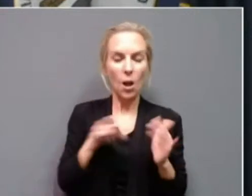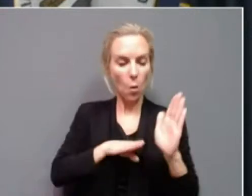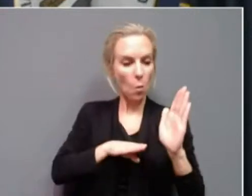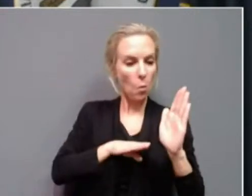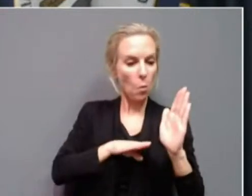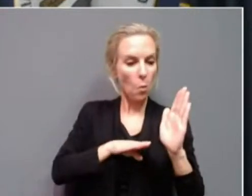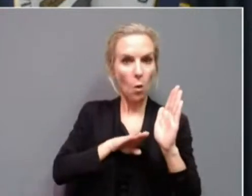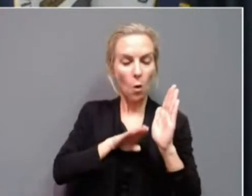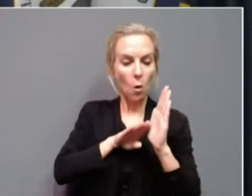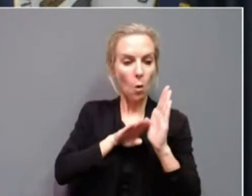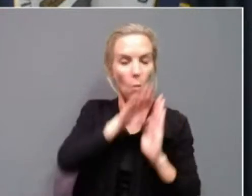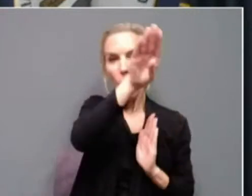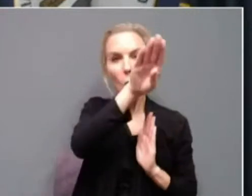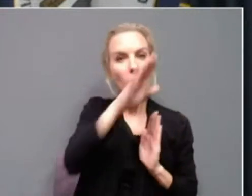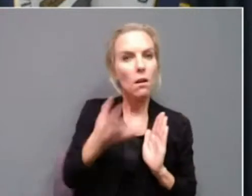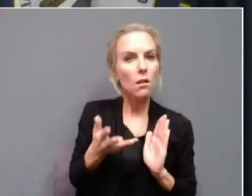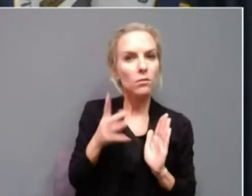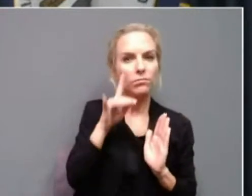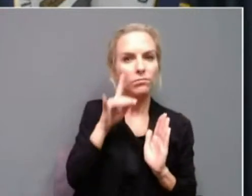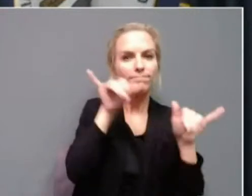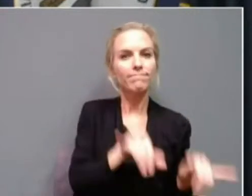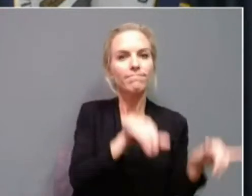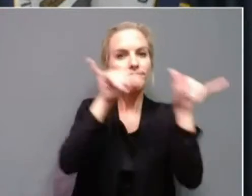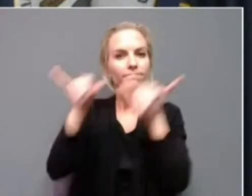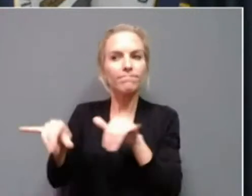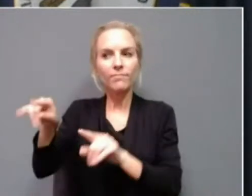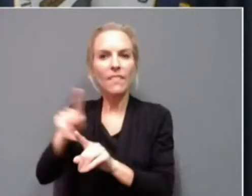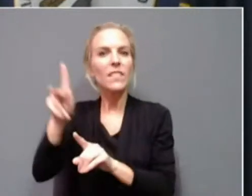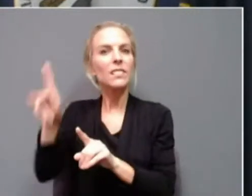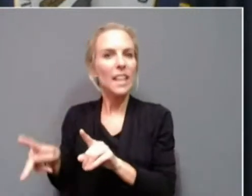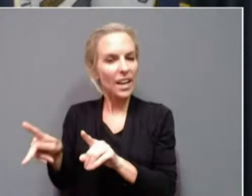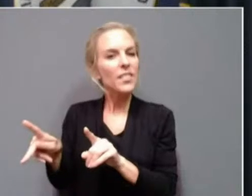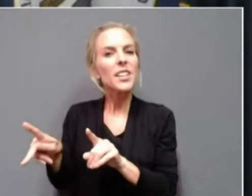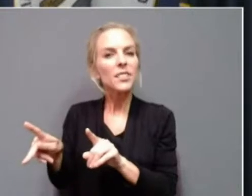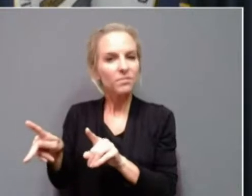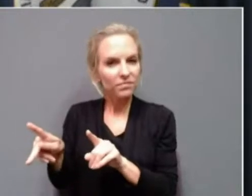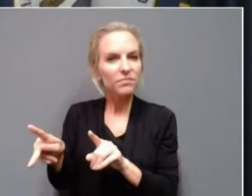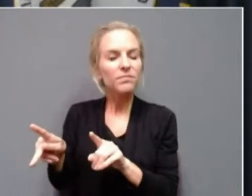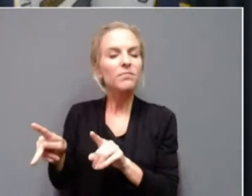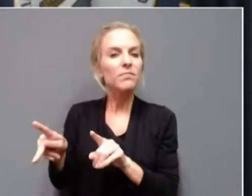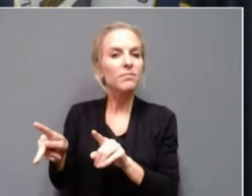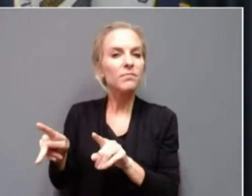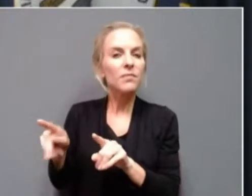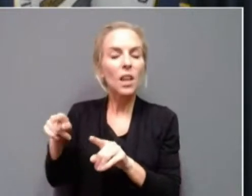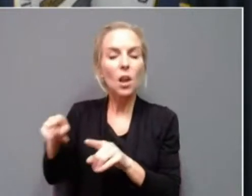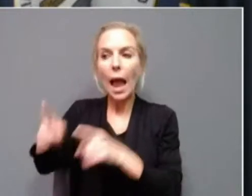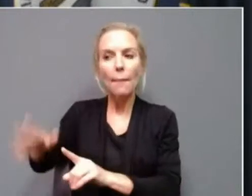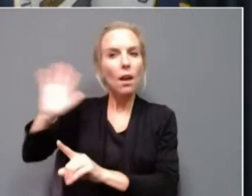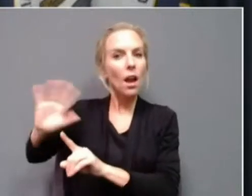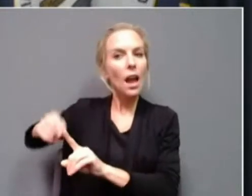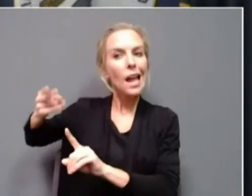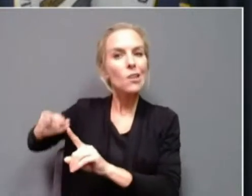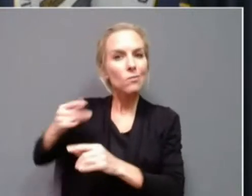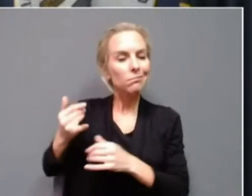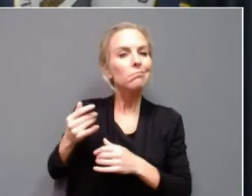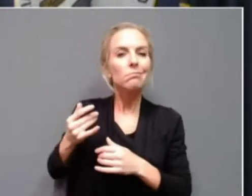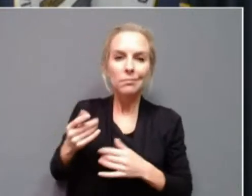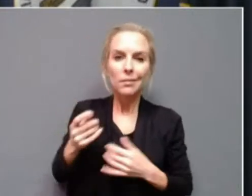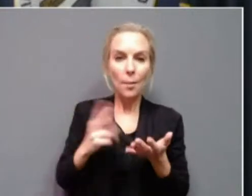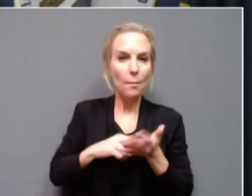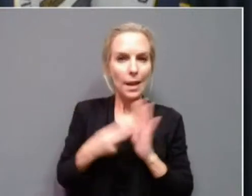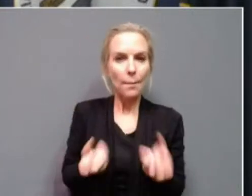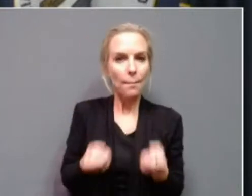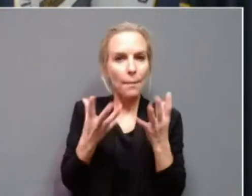whole lot like Philadelphia. And remember, that comes with a lot of loss and a lot of death. What